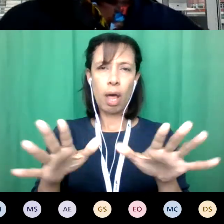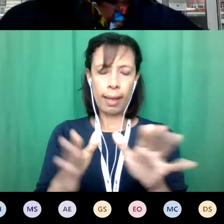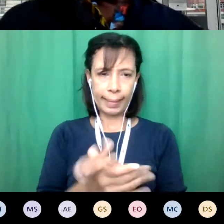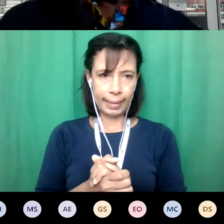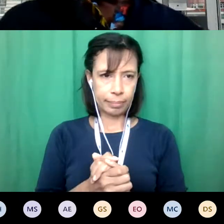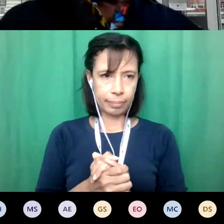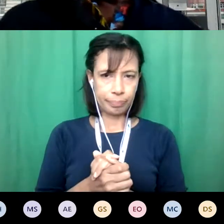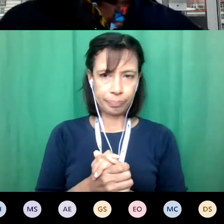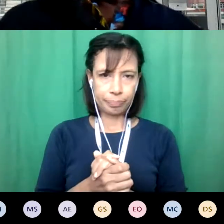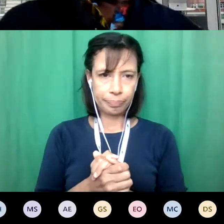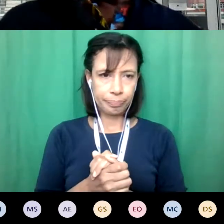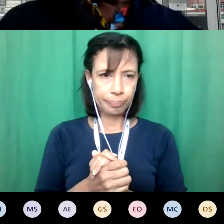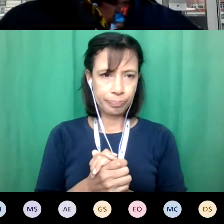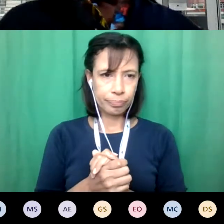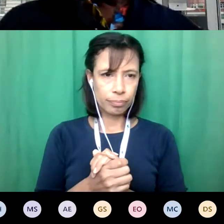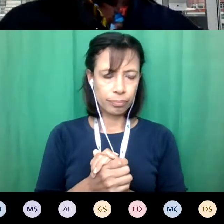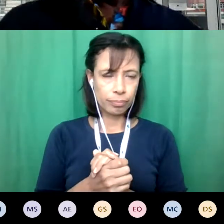my